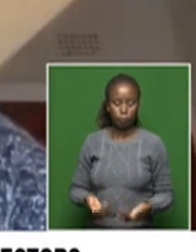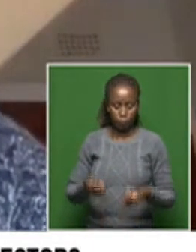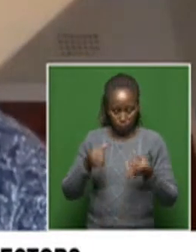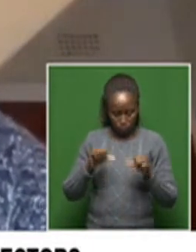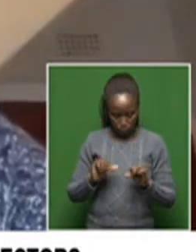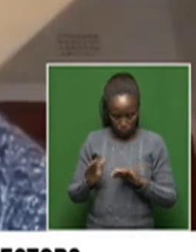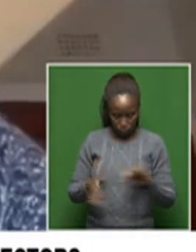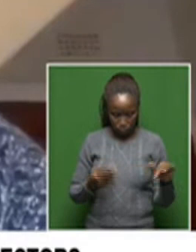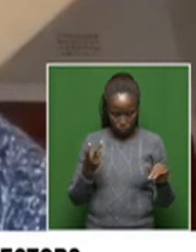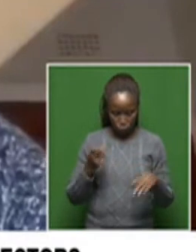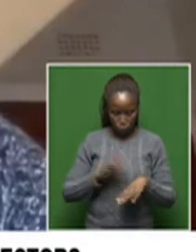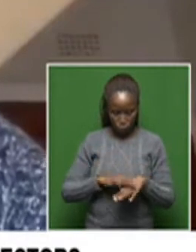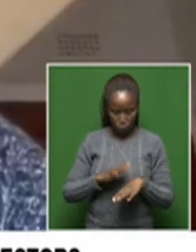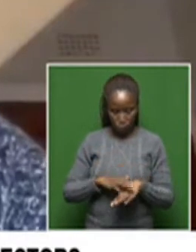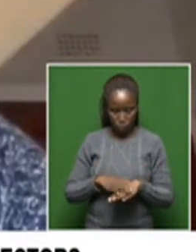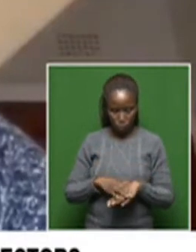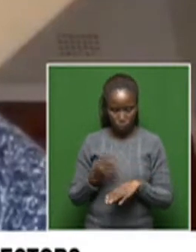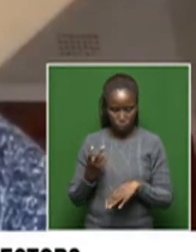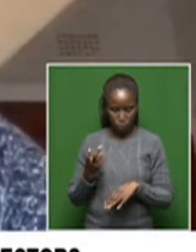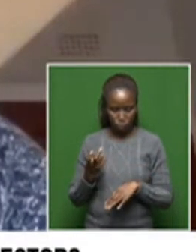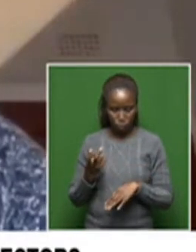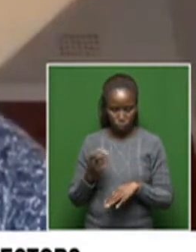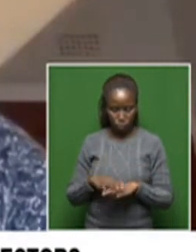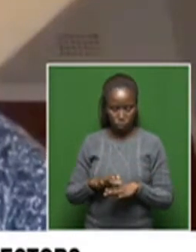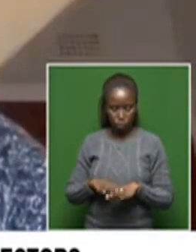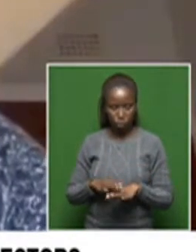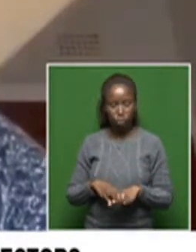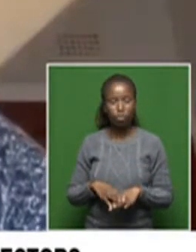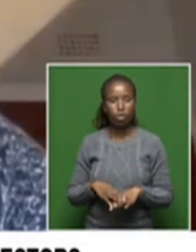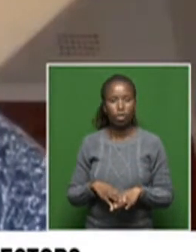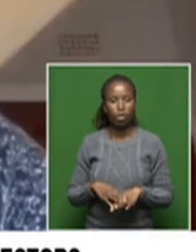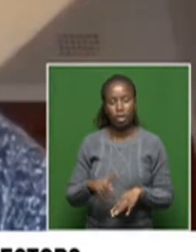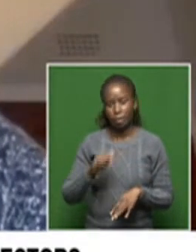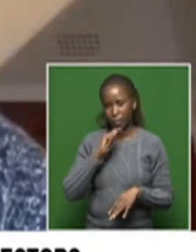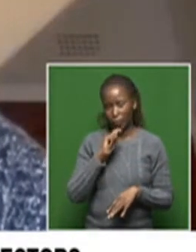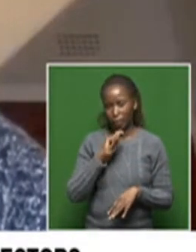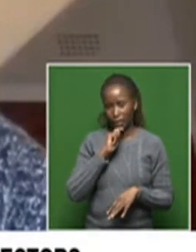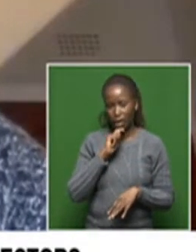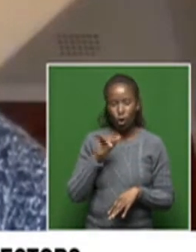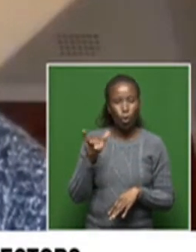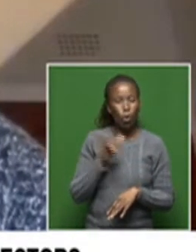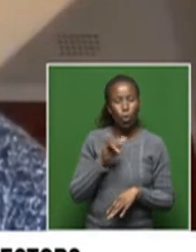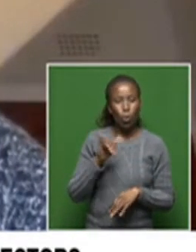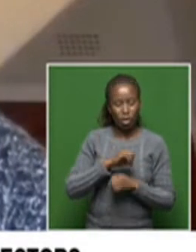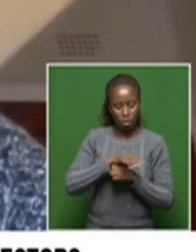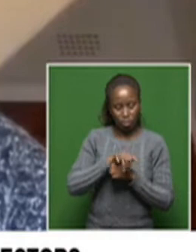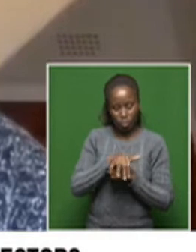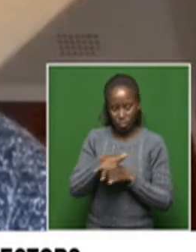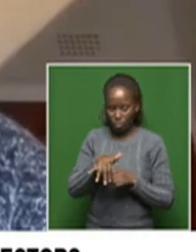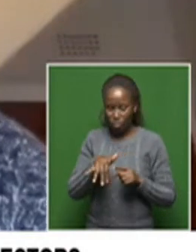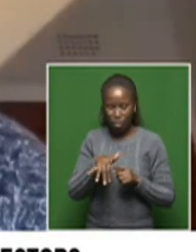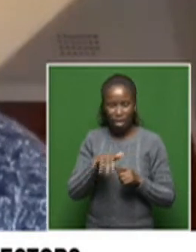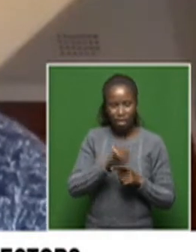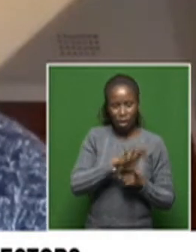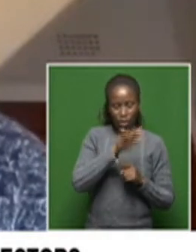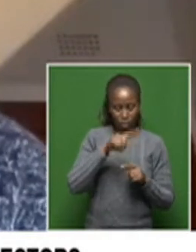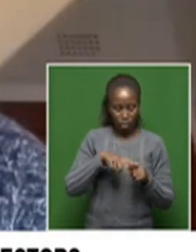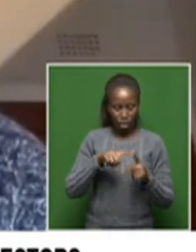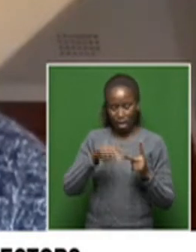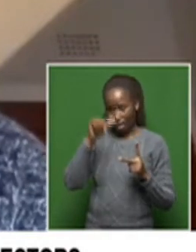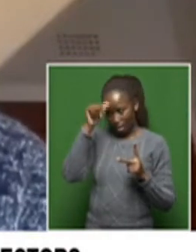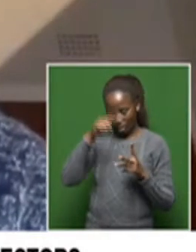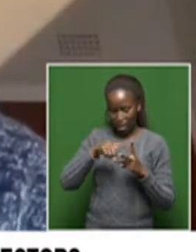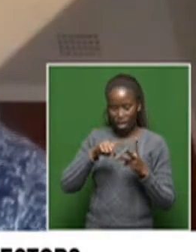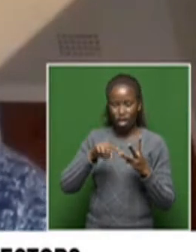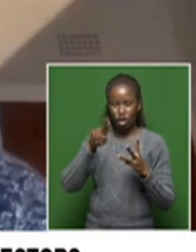And then I've got two more, we're almost there, two more colleagues. Good morning, which variants, SA, India, and UK are mostly